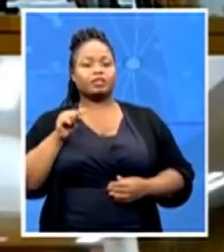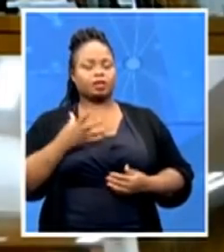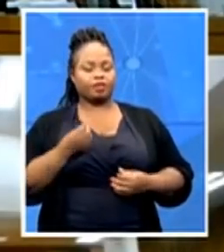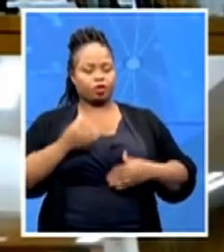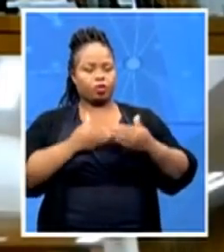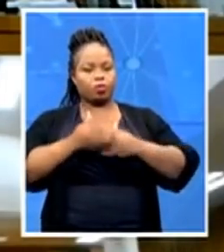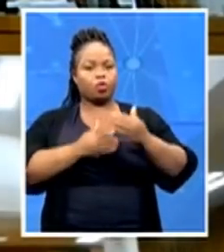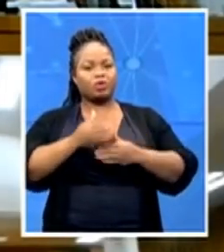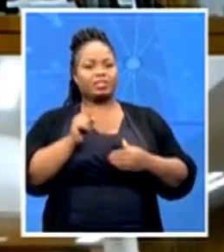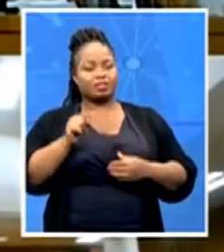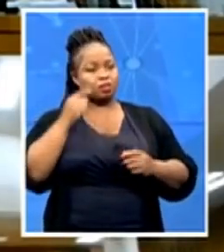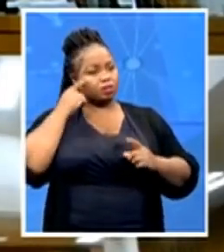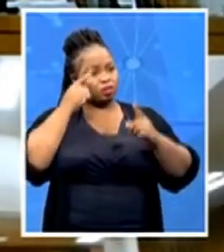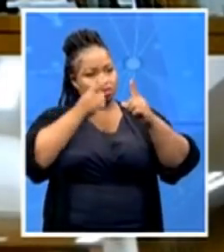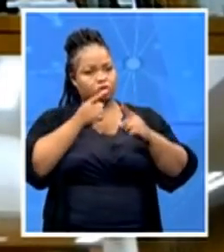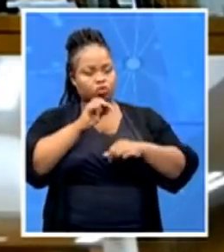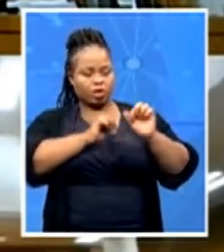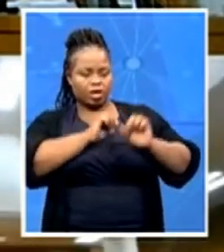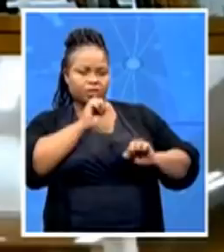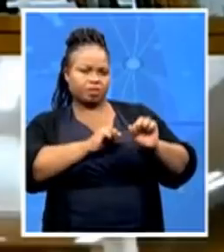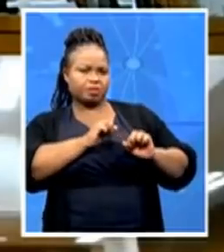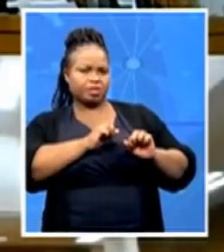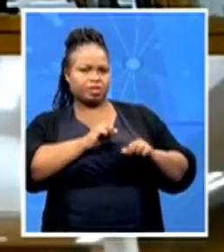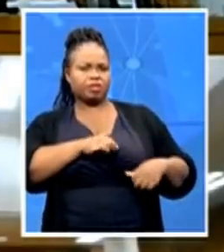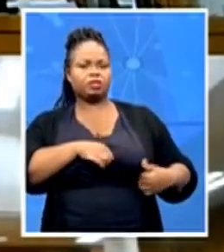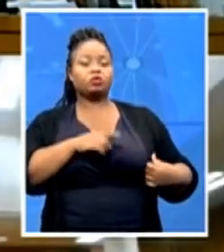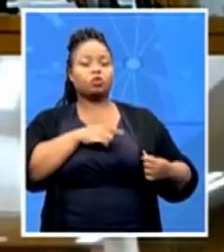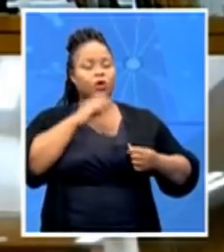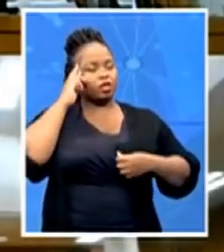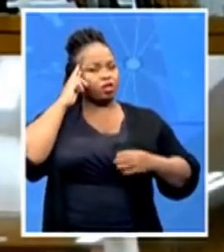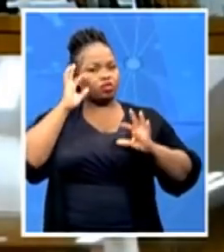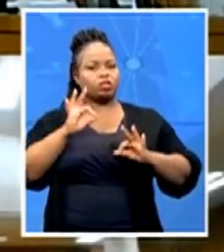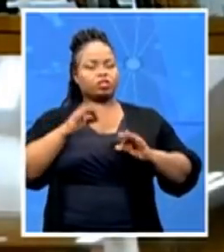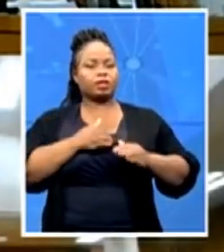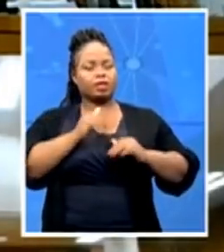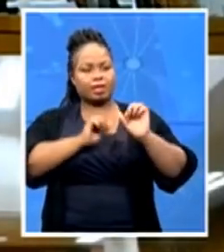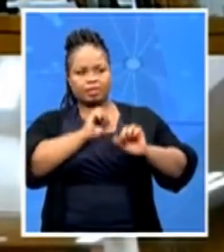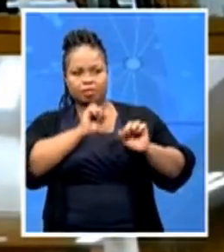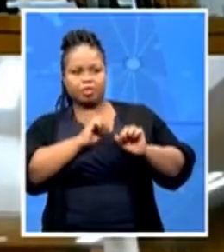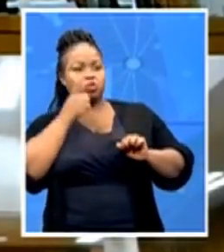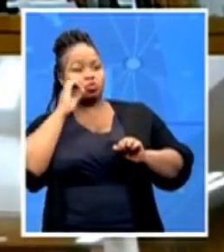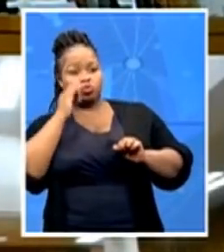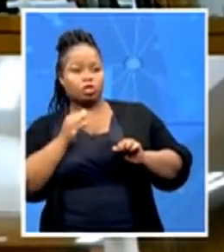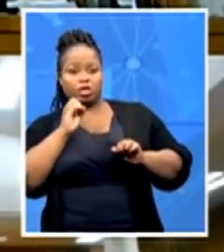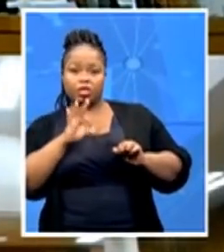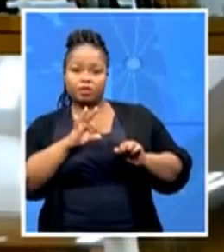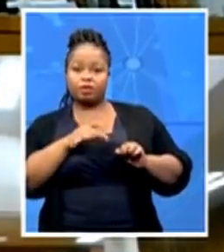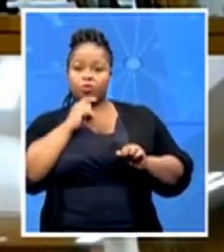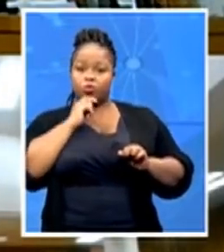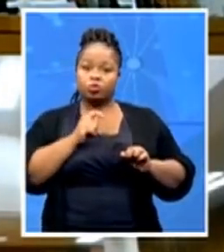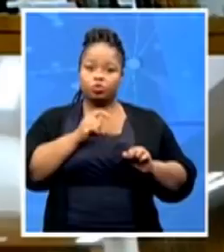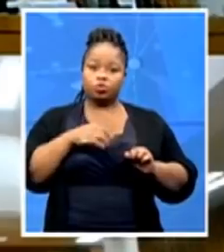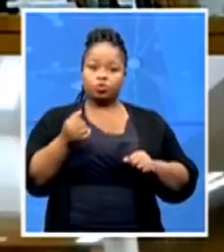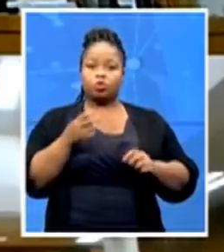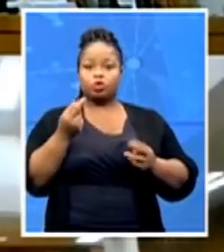assessment, a rational assessment of whether or not an incumbent office bearer should be removed. The